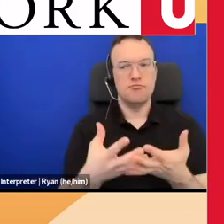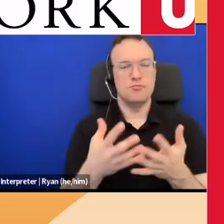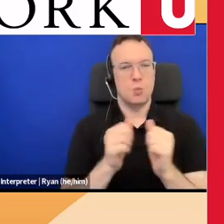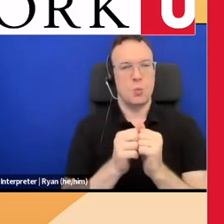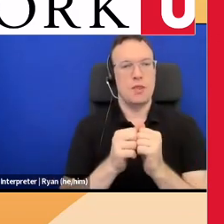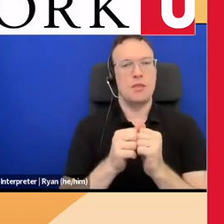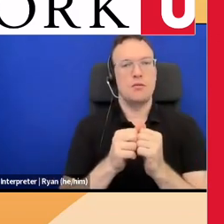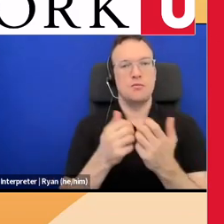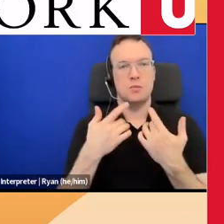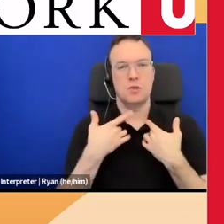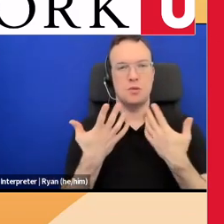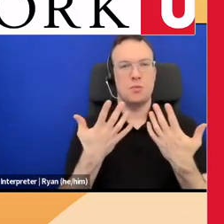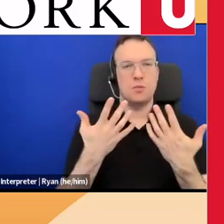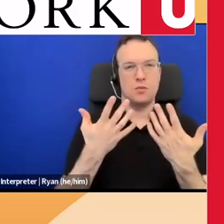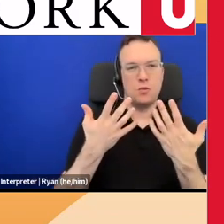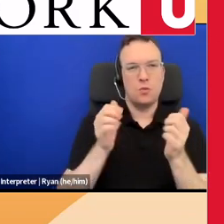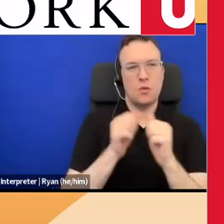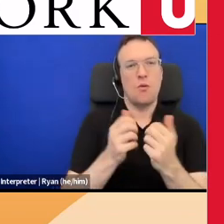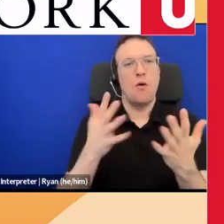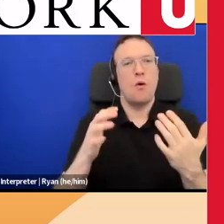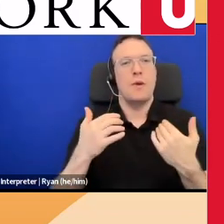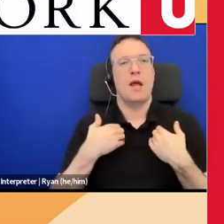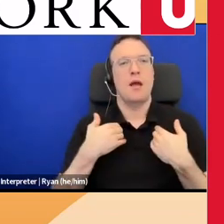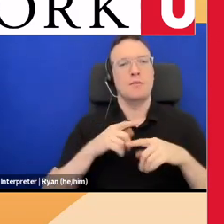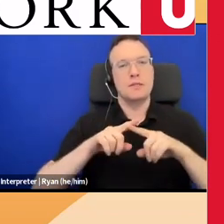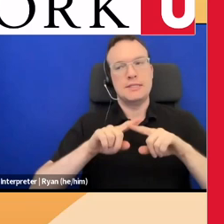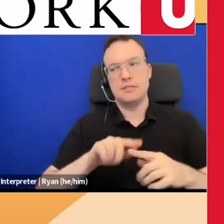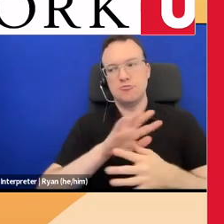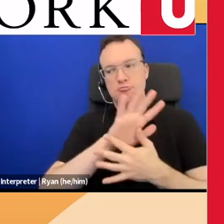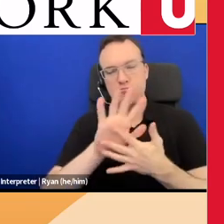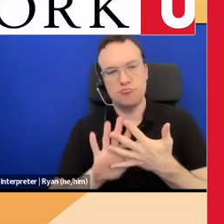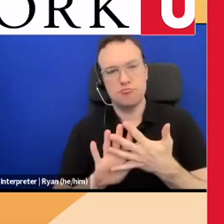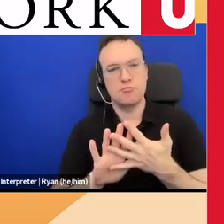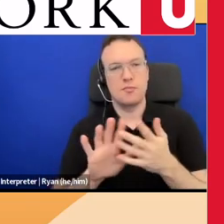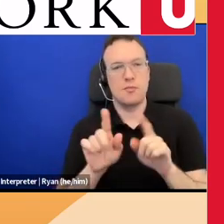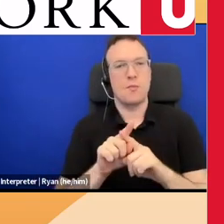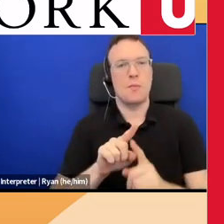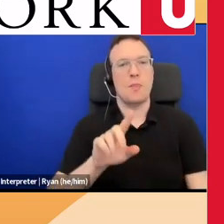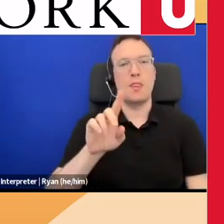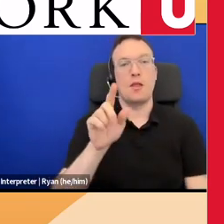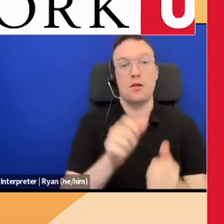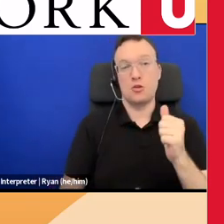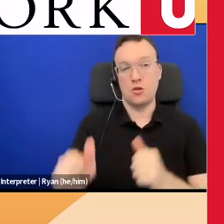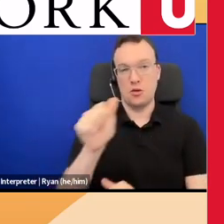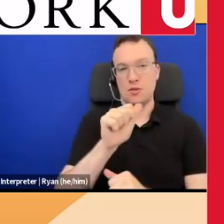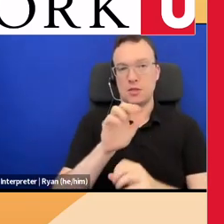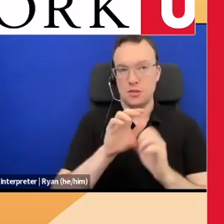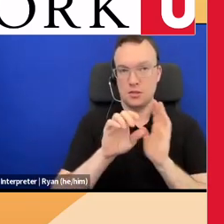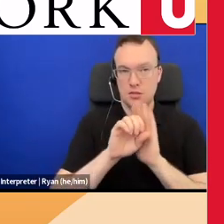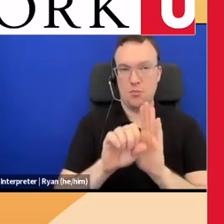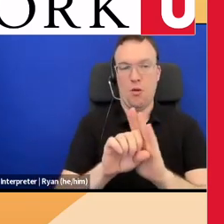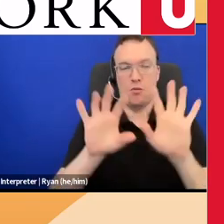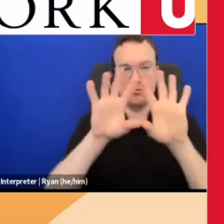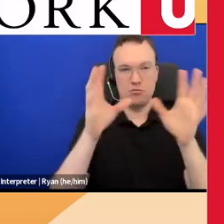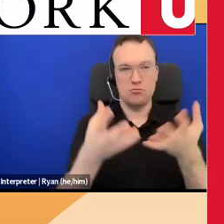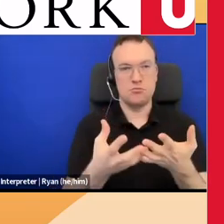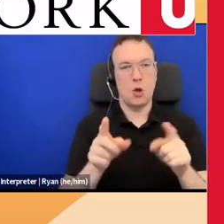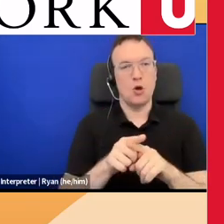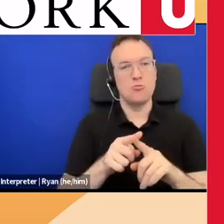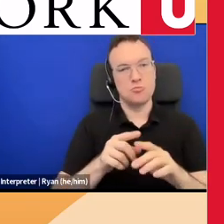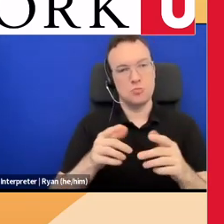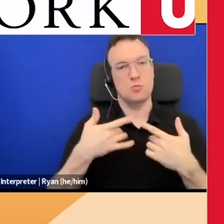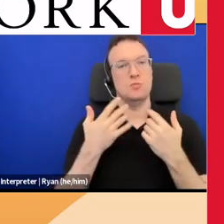contours of existing material conditions and dominant symbolic frames, which can also be the object of